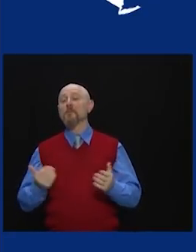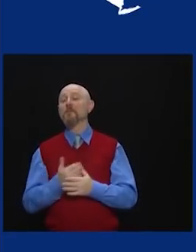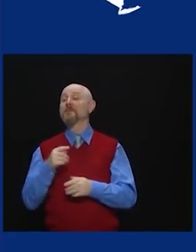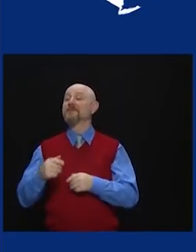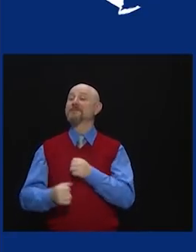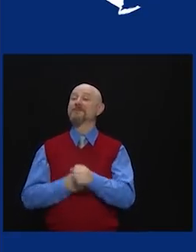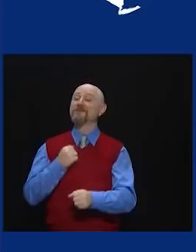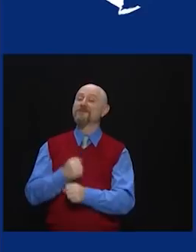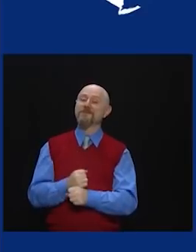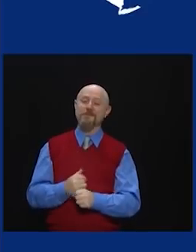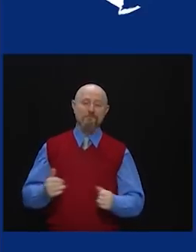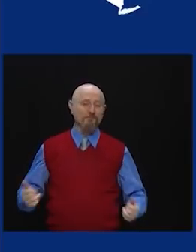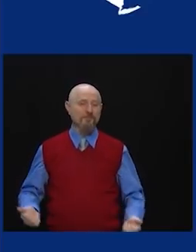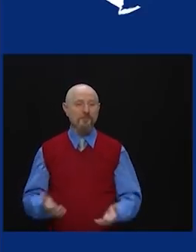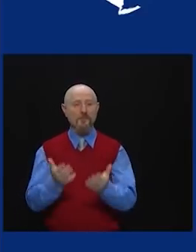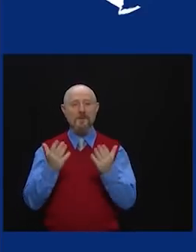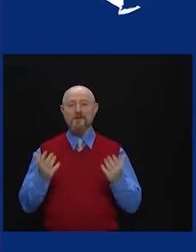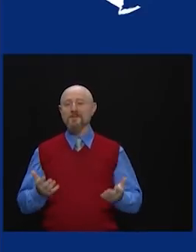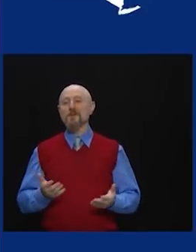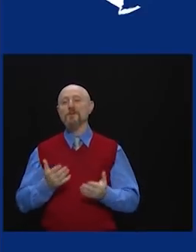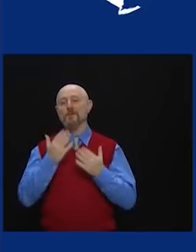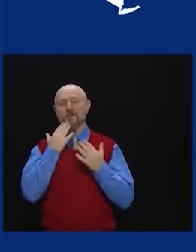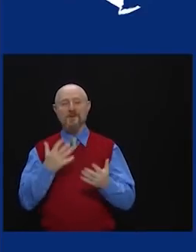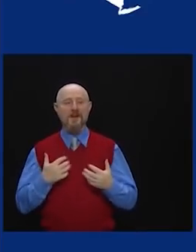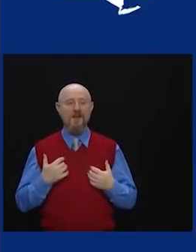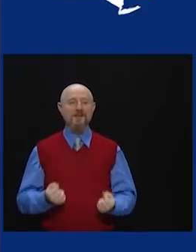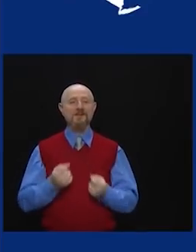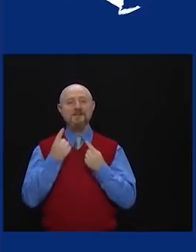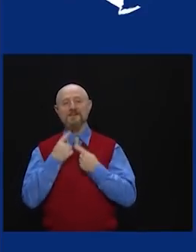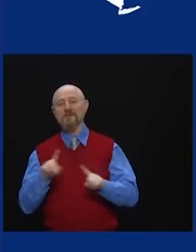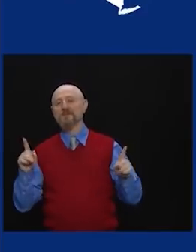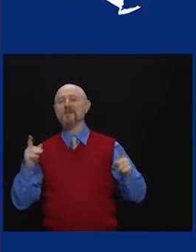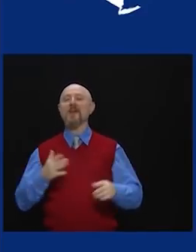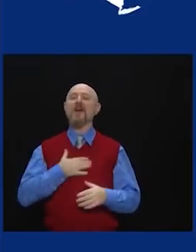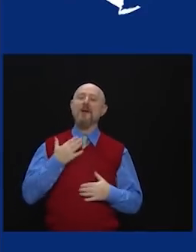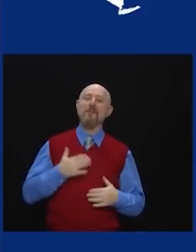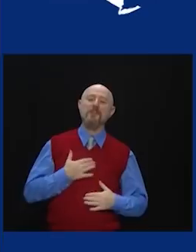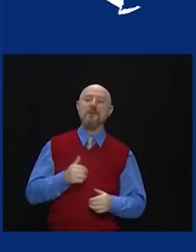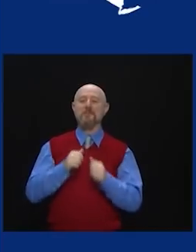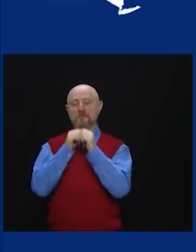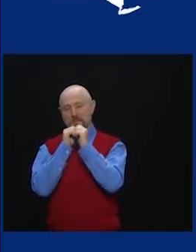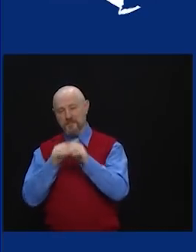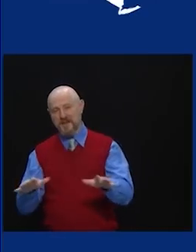health, success, happiness, and blessings. Happy New Year.